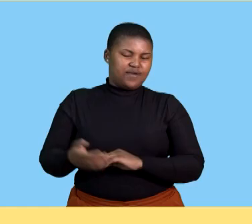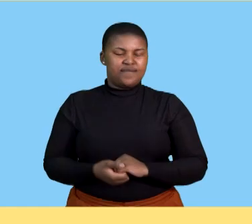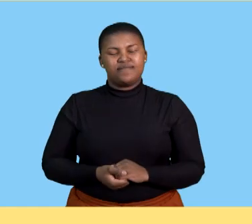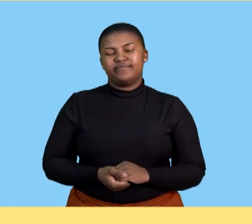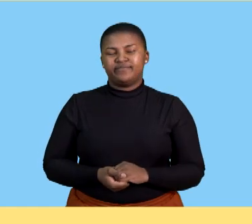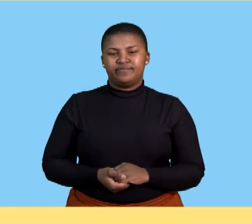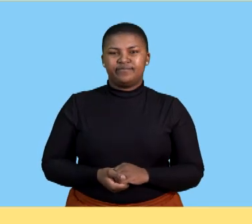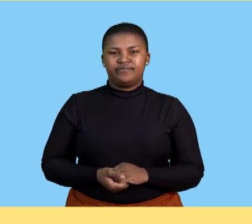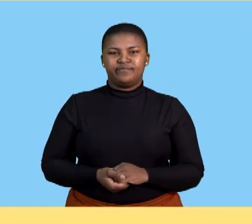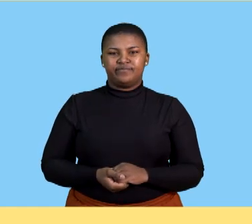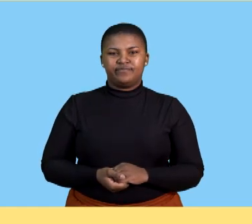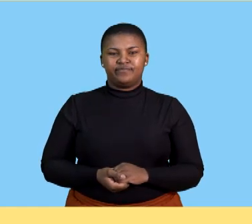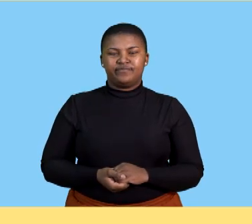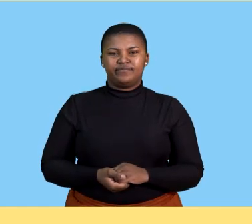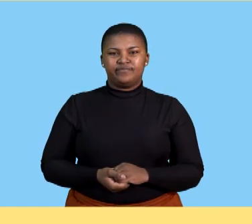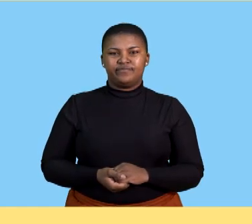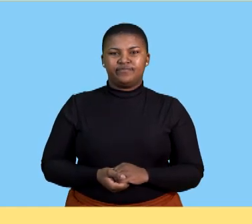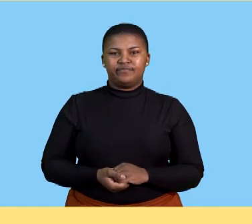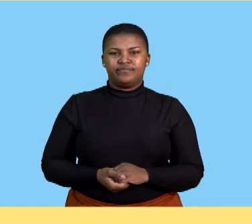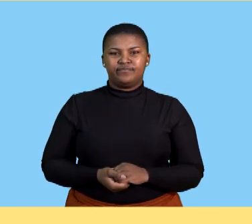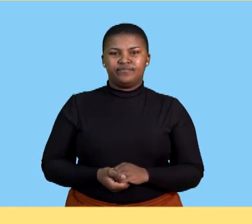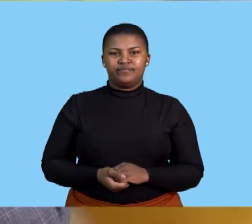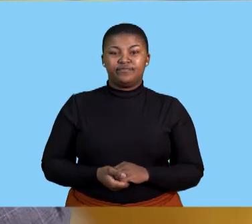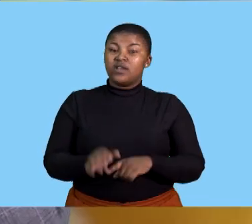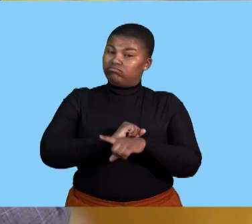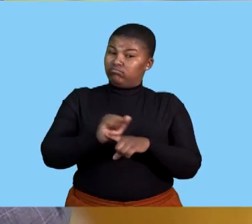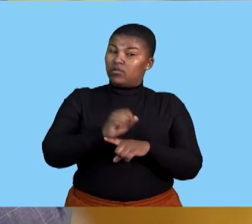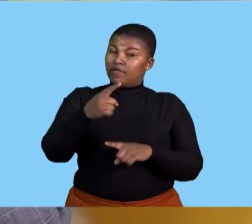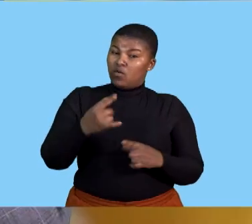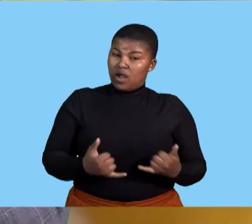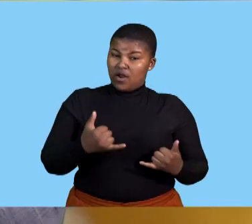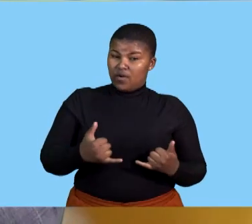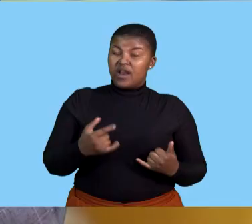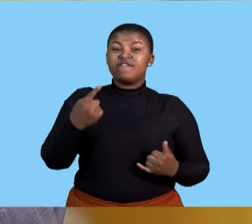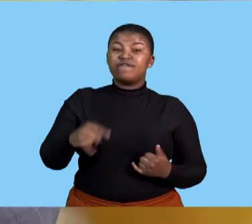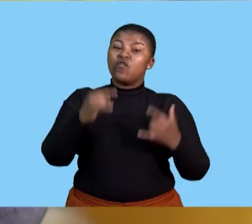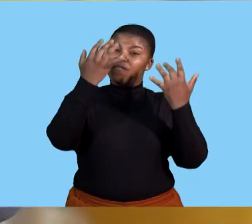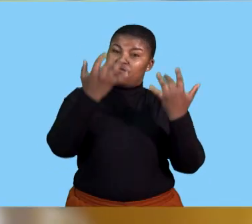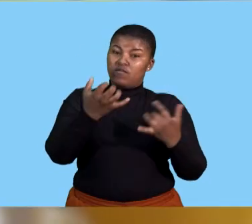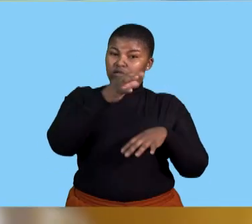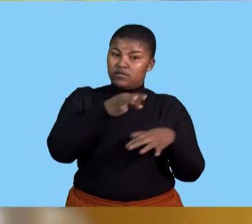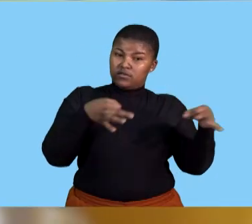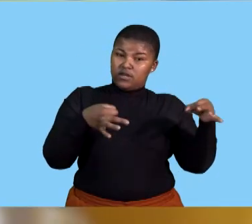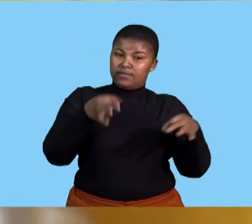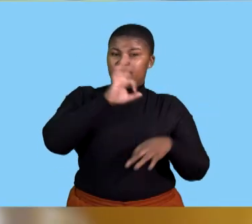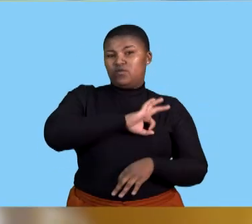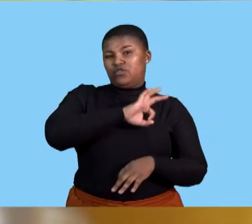we can make these adjustments as we prepare our current liabilities section of the statement of financial position.